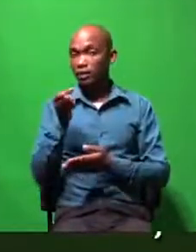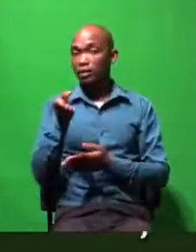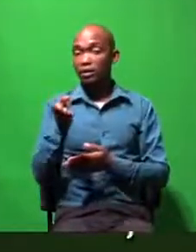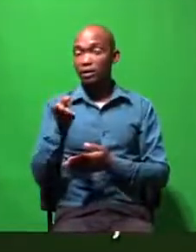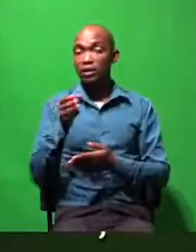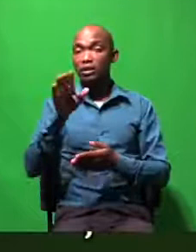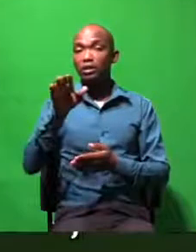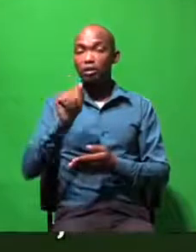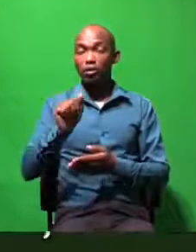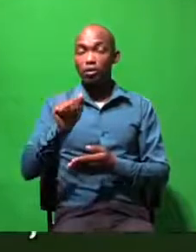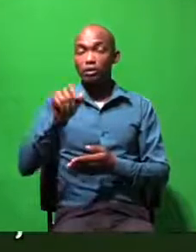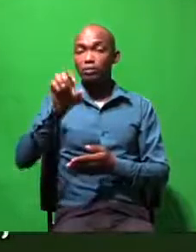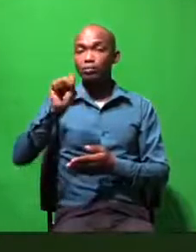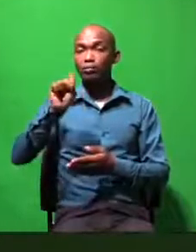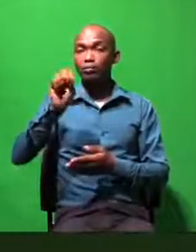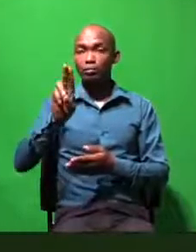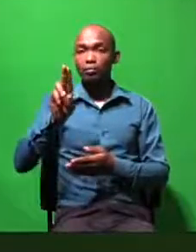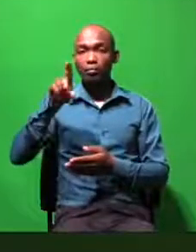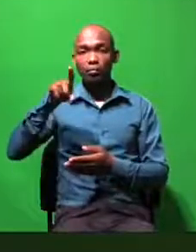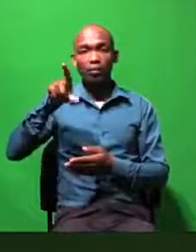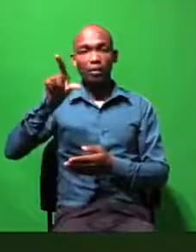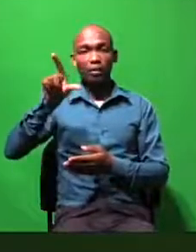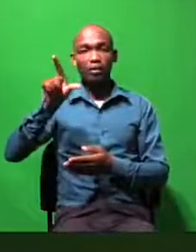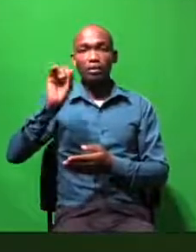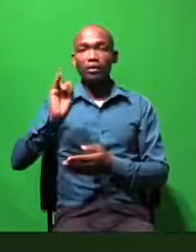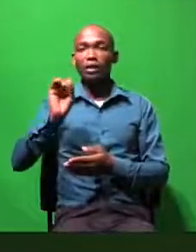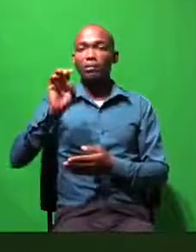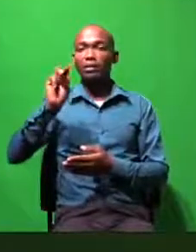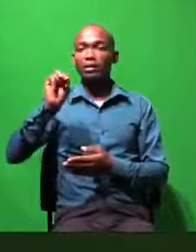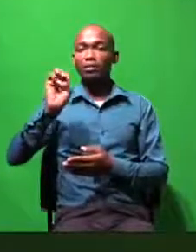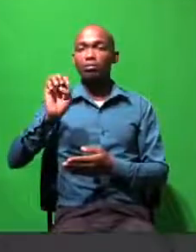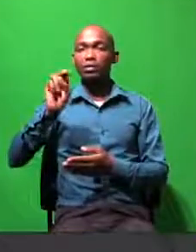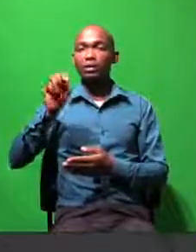say 110 degrees is a supplement,